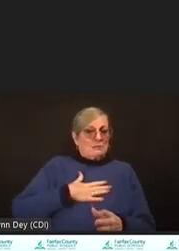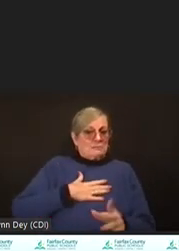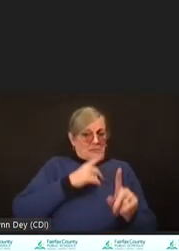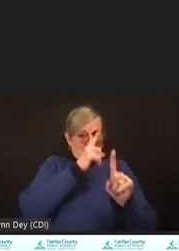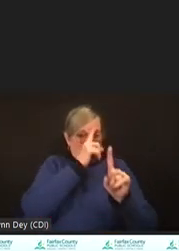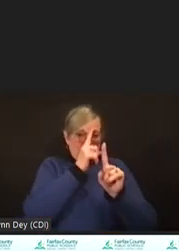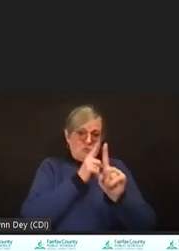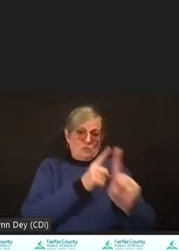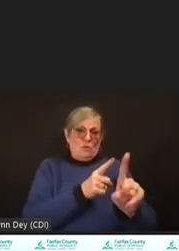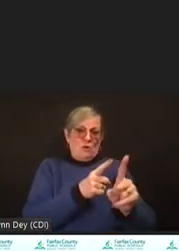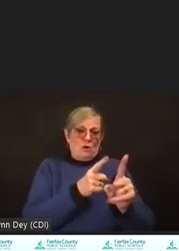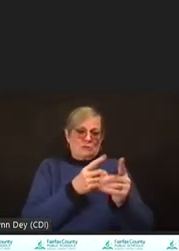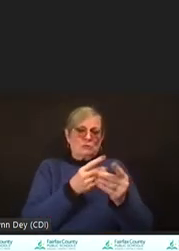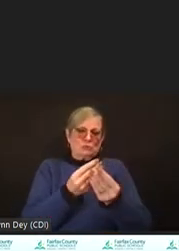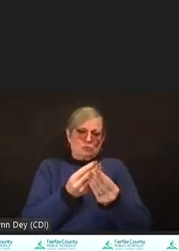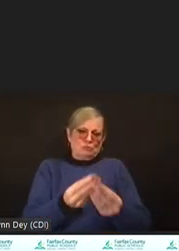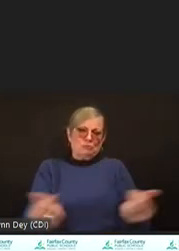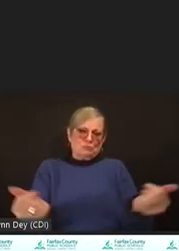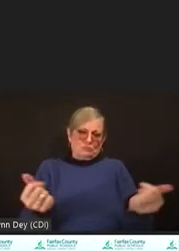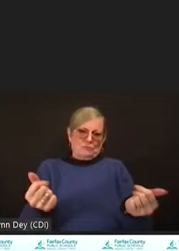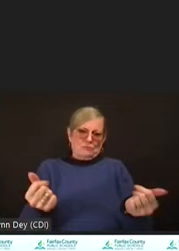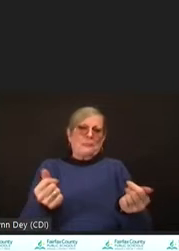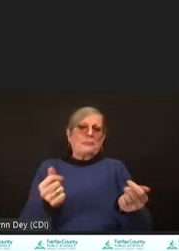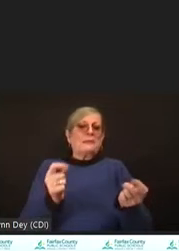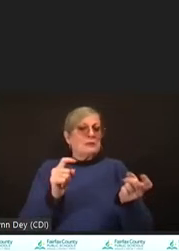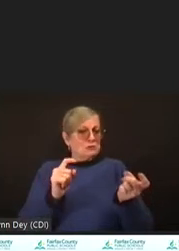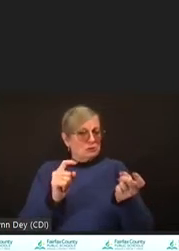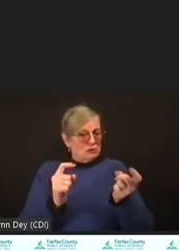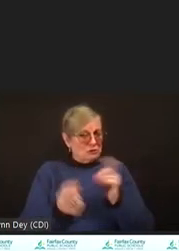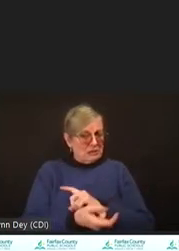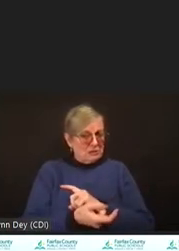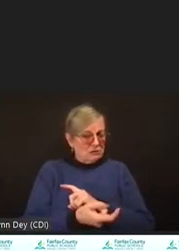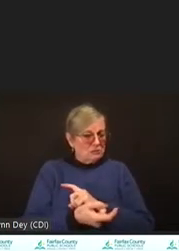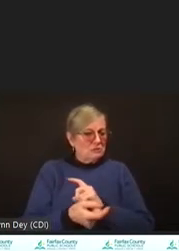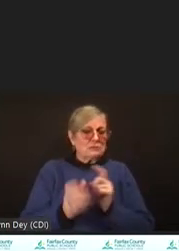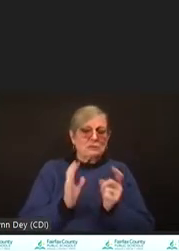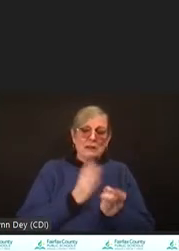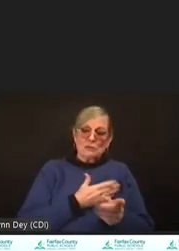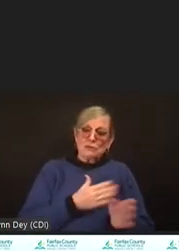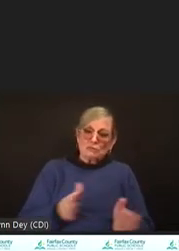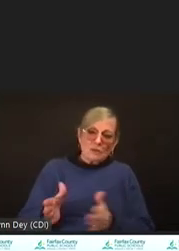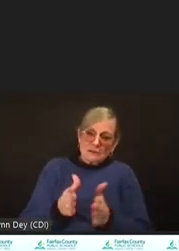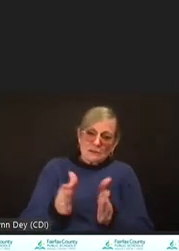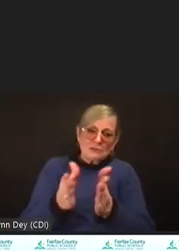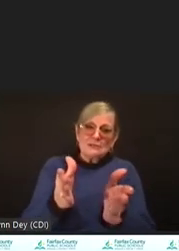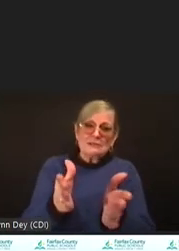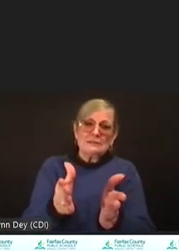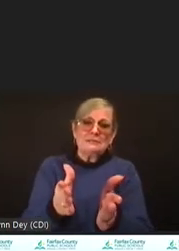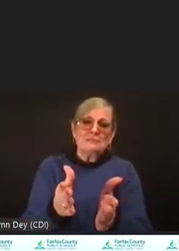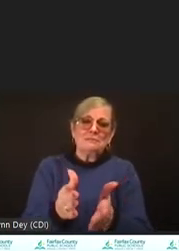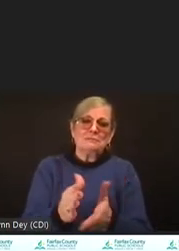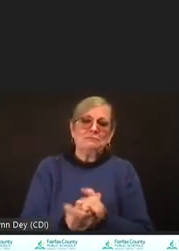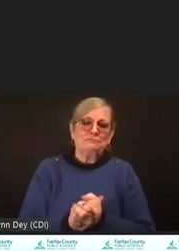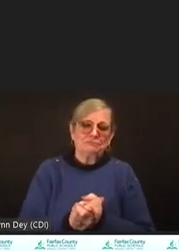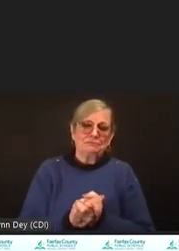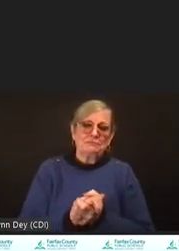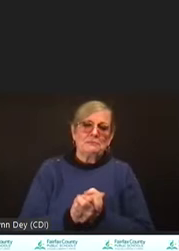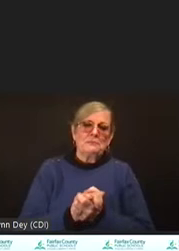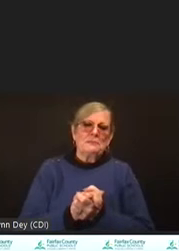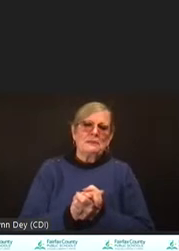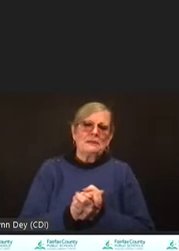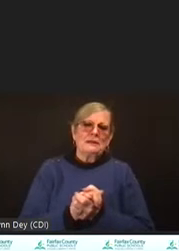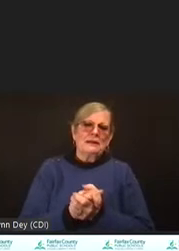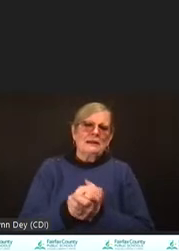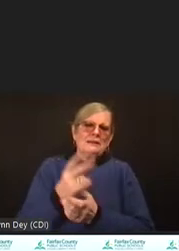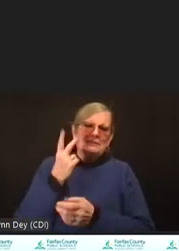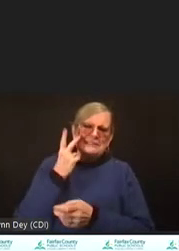shifts. Now, we've talked about our community transmission, and now we want to look for a moment at what the health officials are saying